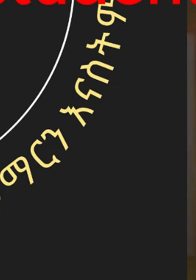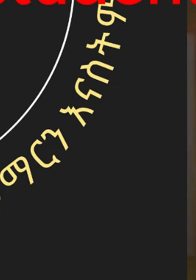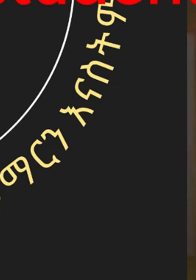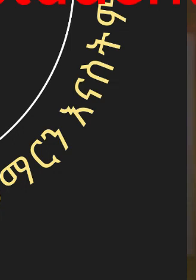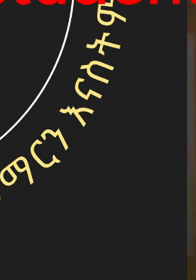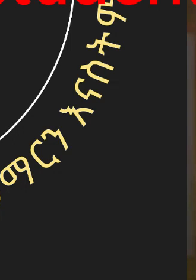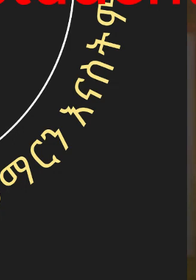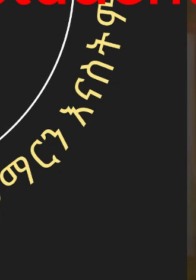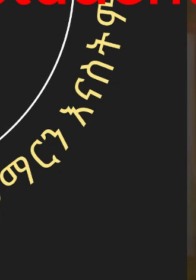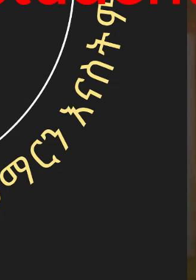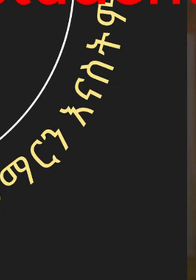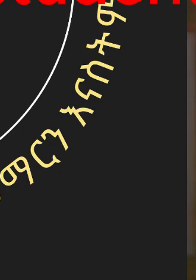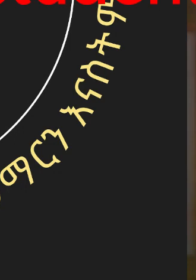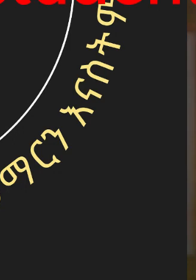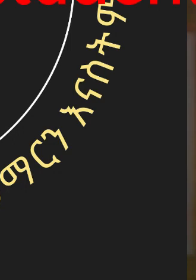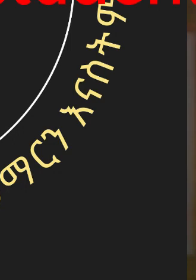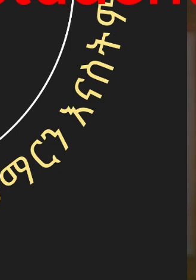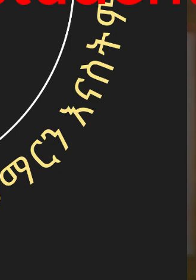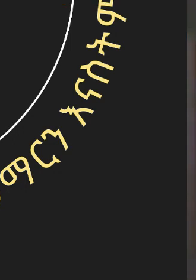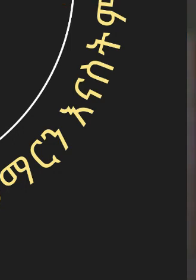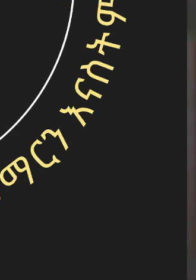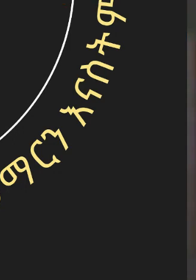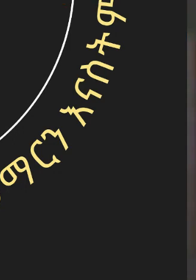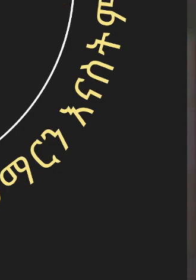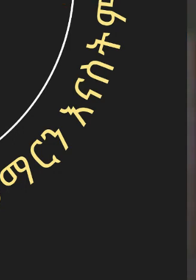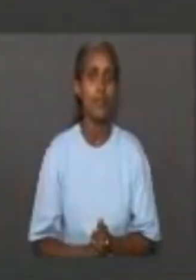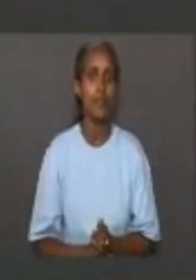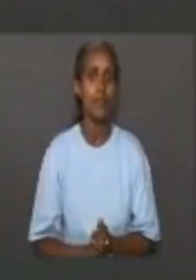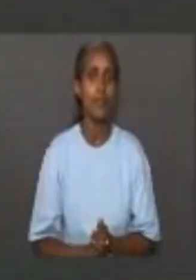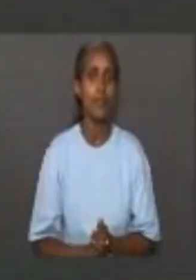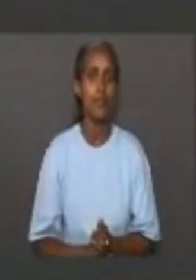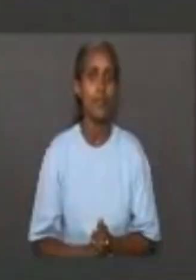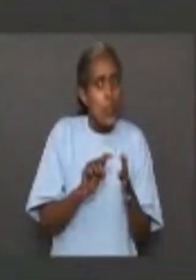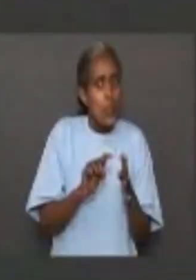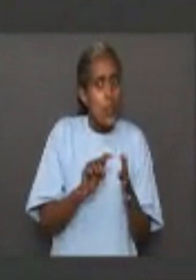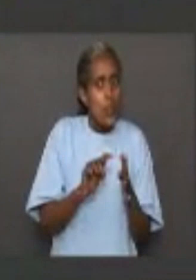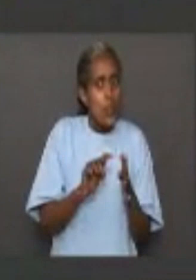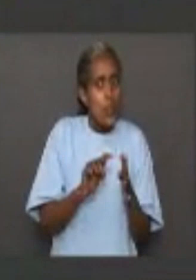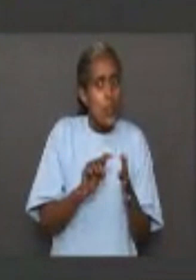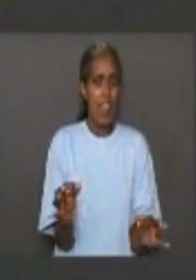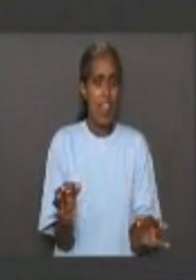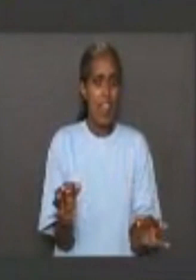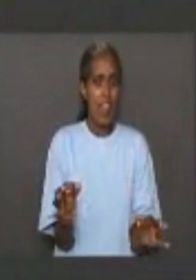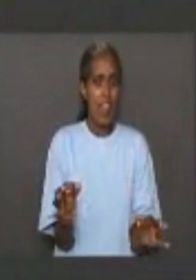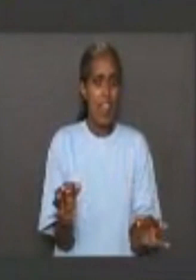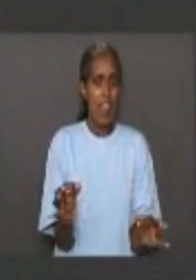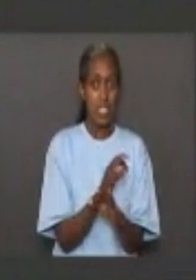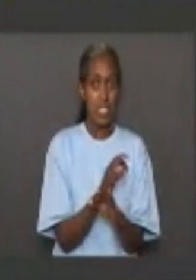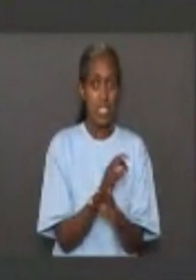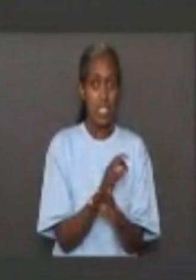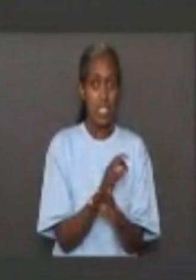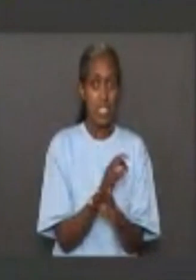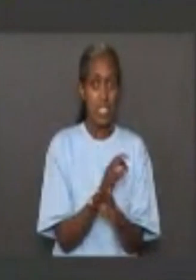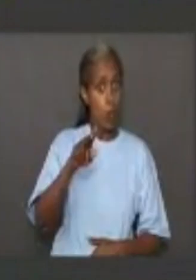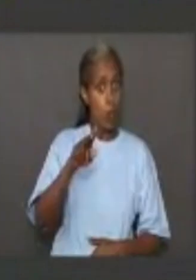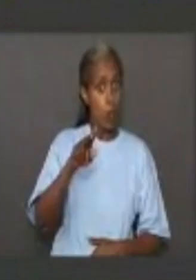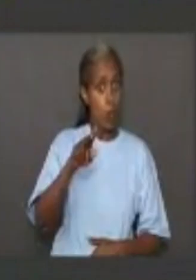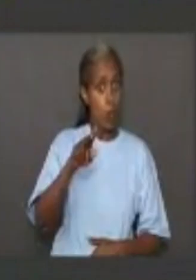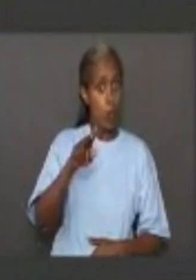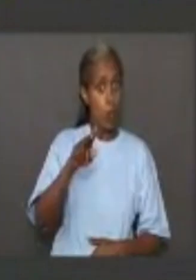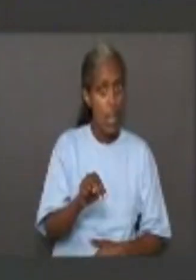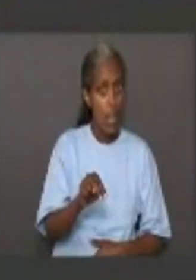Welcome back, students. If you began by factoring this polynomial,